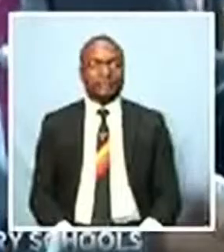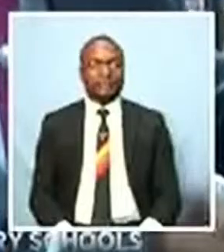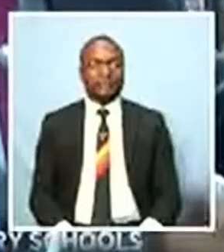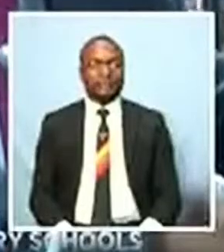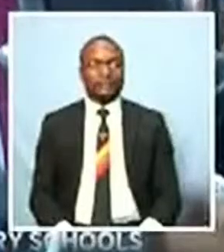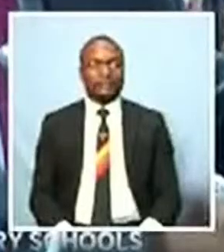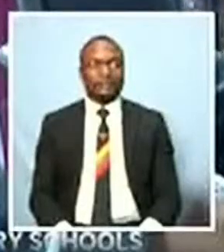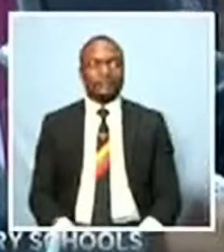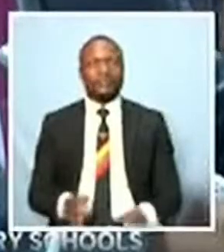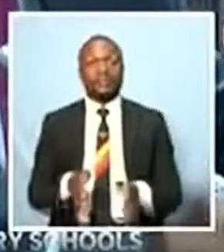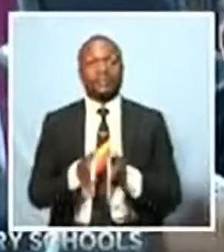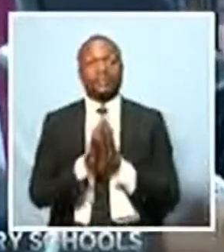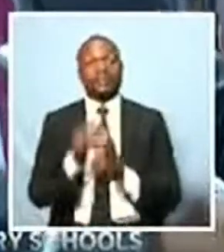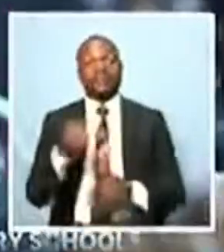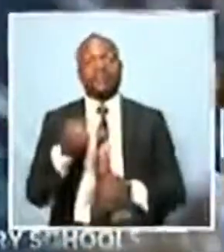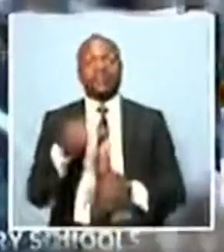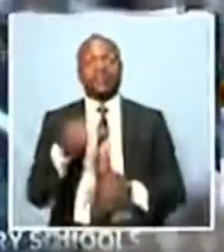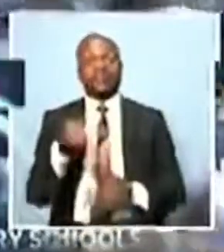Ask me a question.